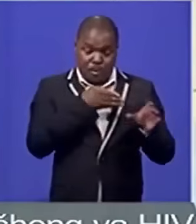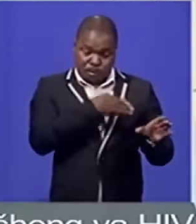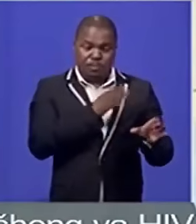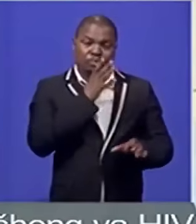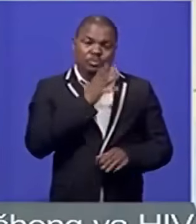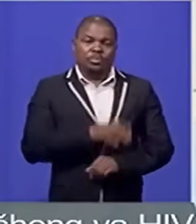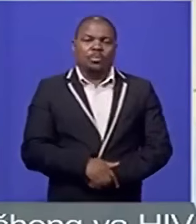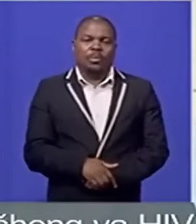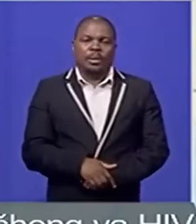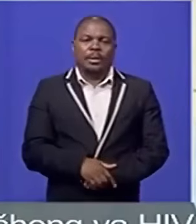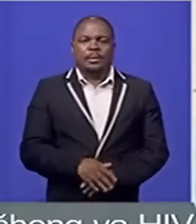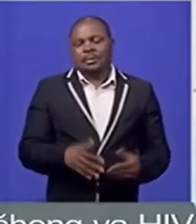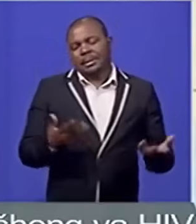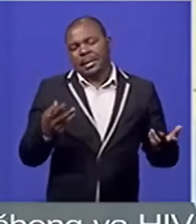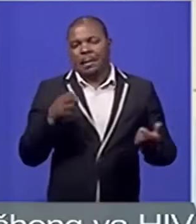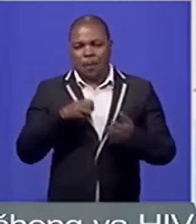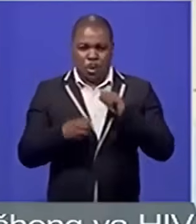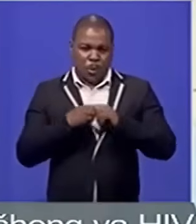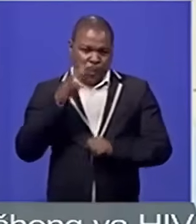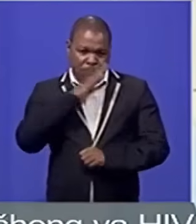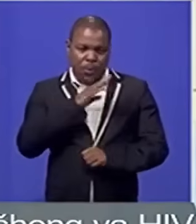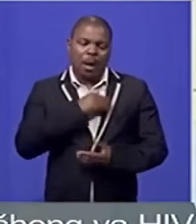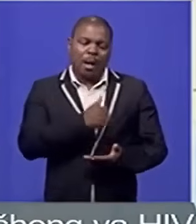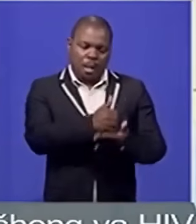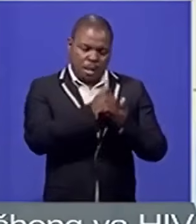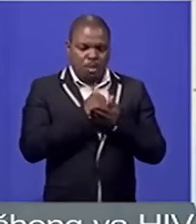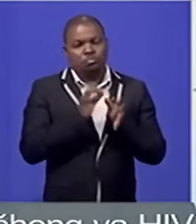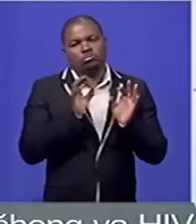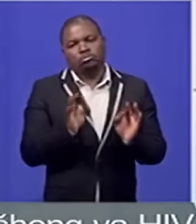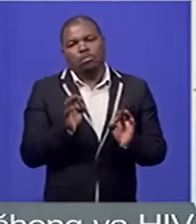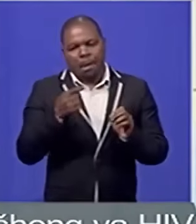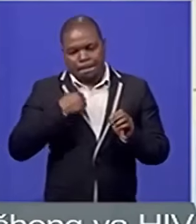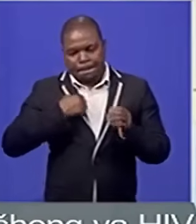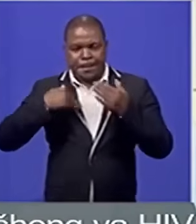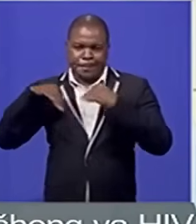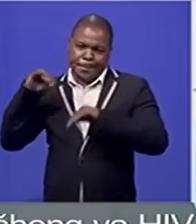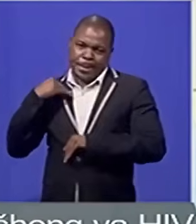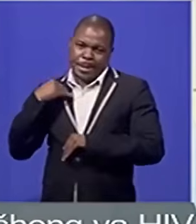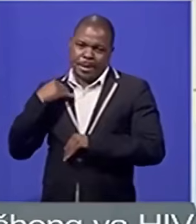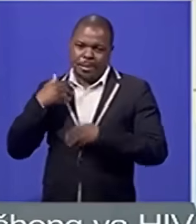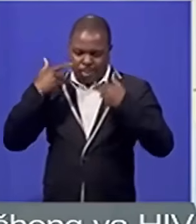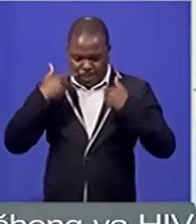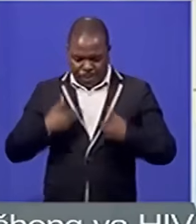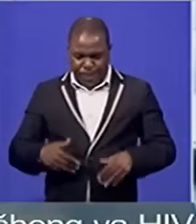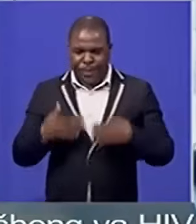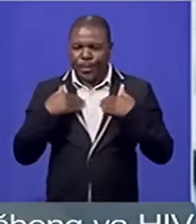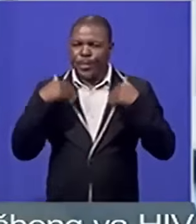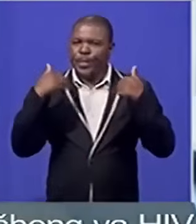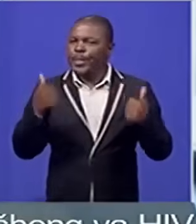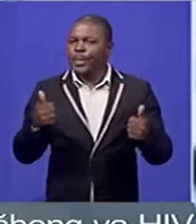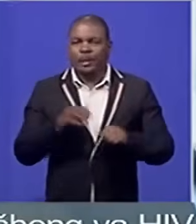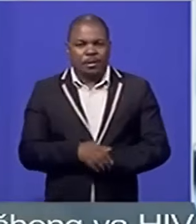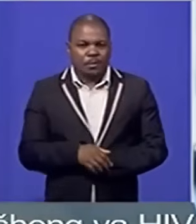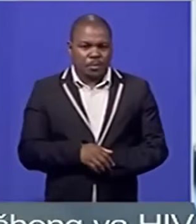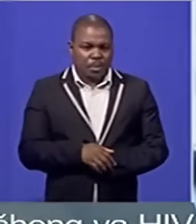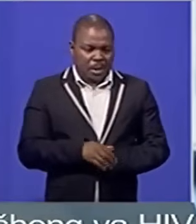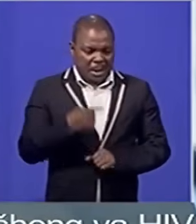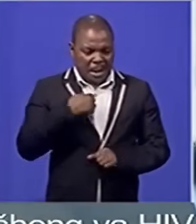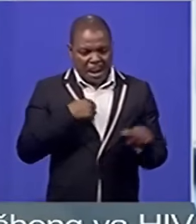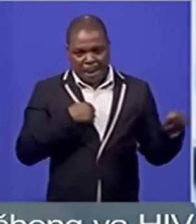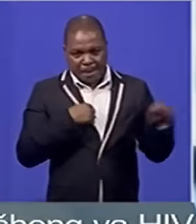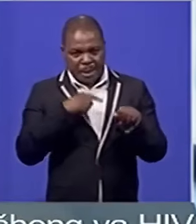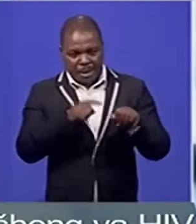awa bothata bo teng ke kry-ile thuso ke buile melaka o fodile bile mo ne ntse ke